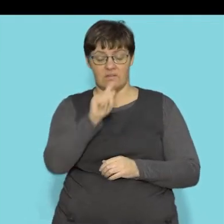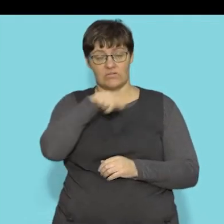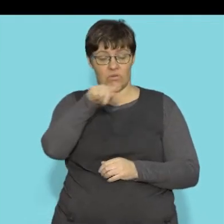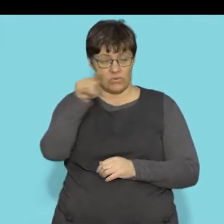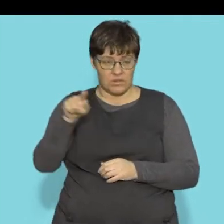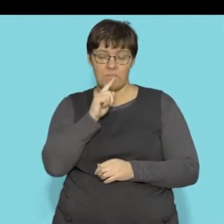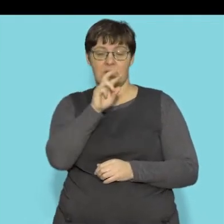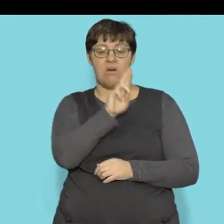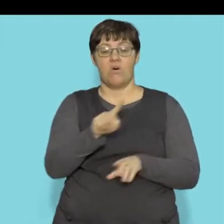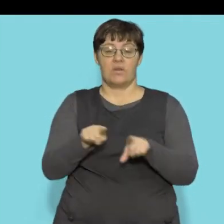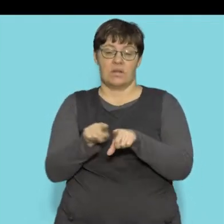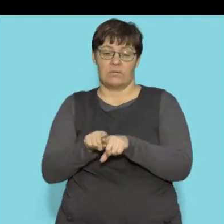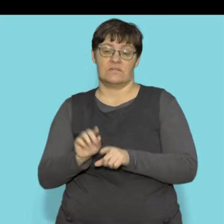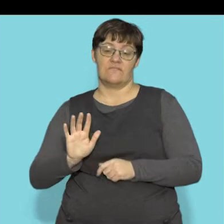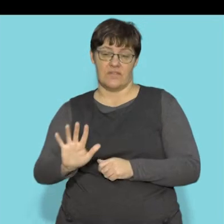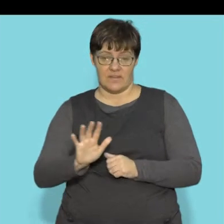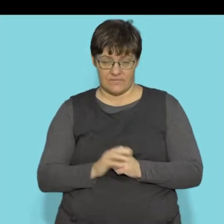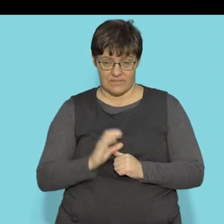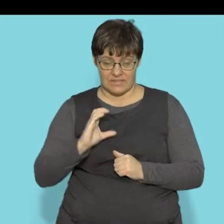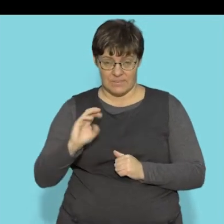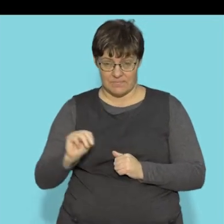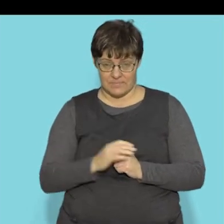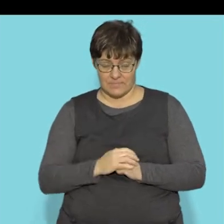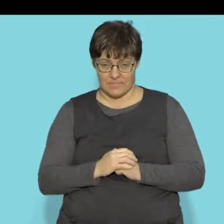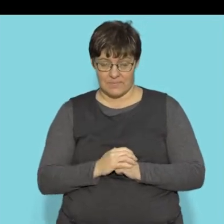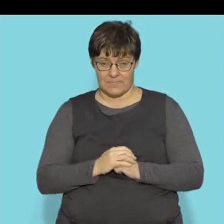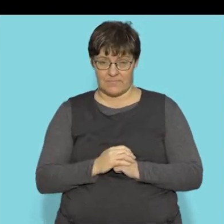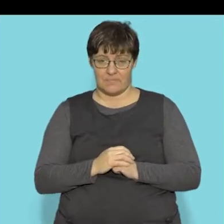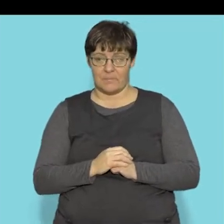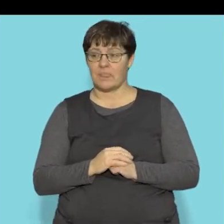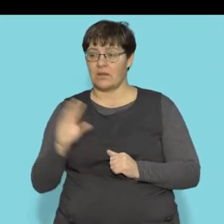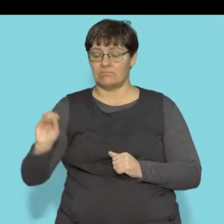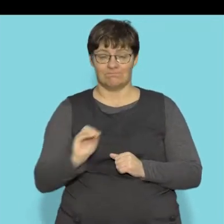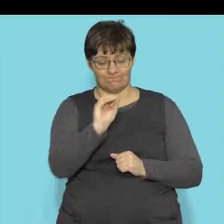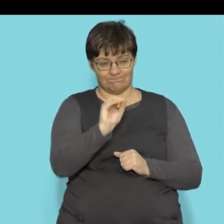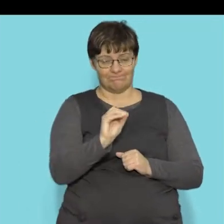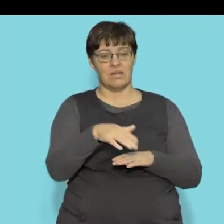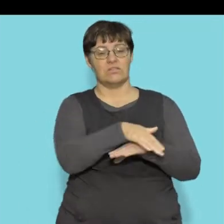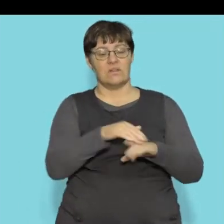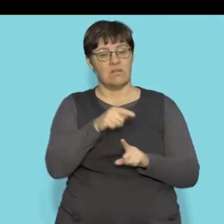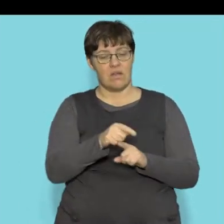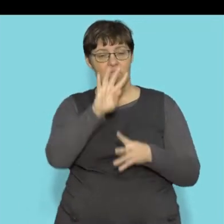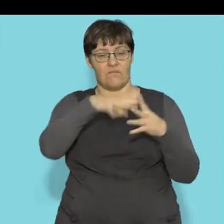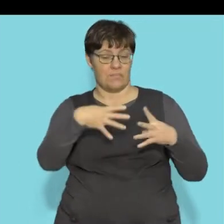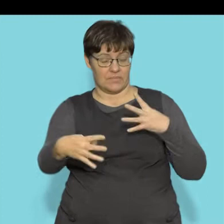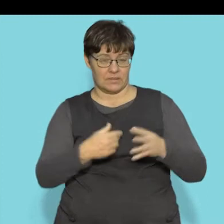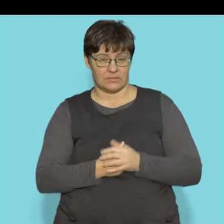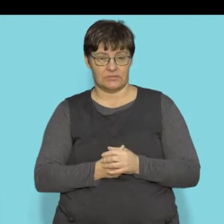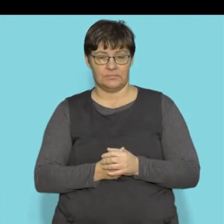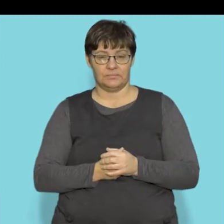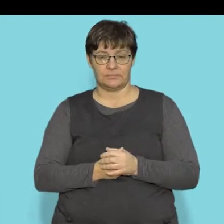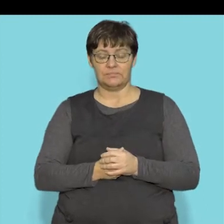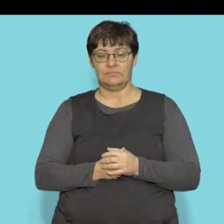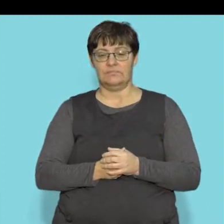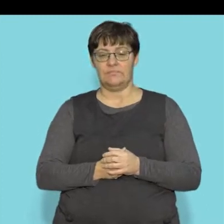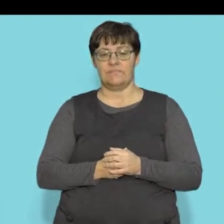root that, I can see that my radius is 5 centimeters. So I can now substitute into my surface area formula.